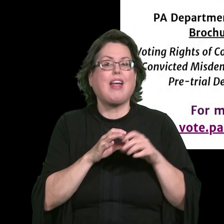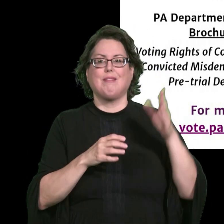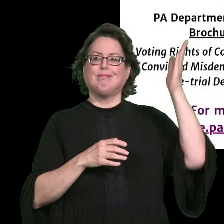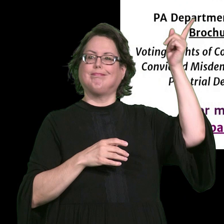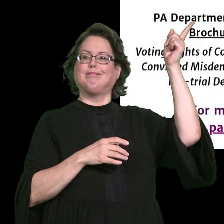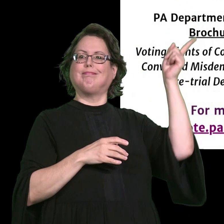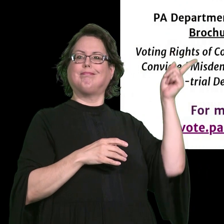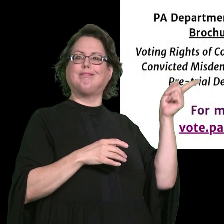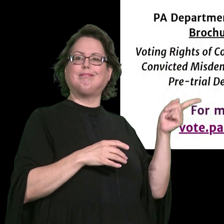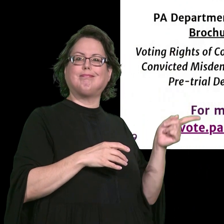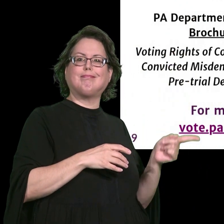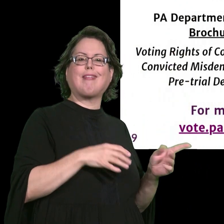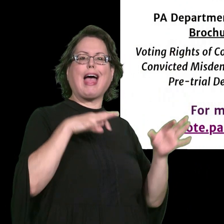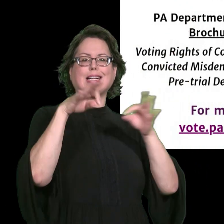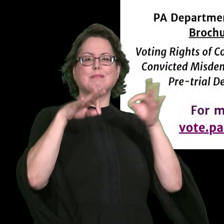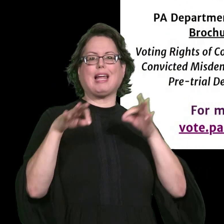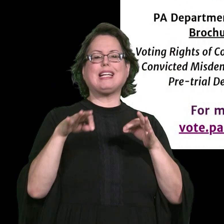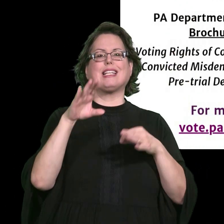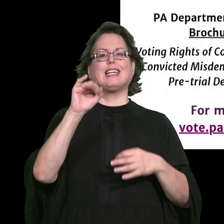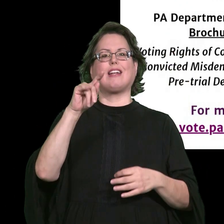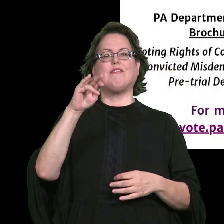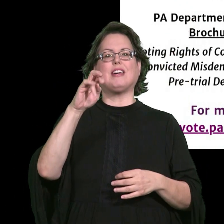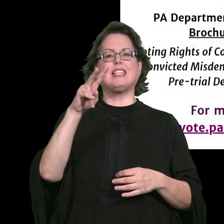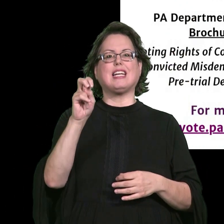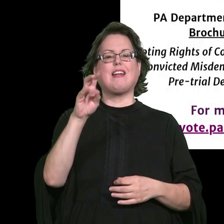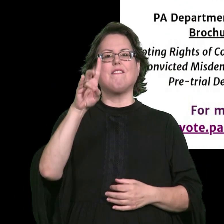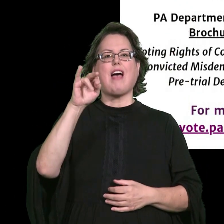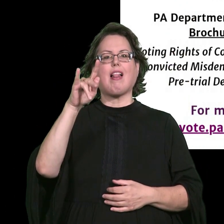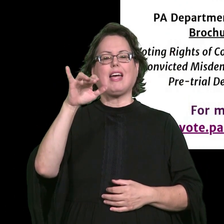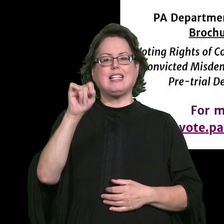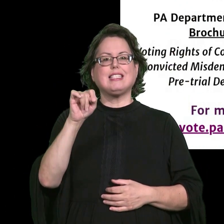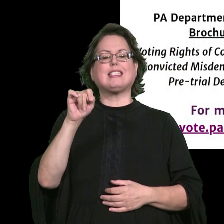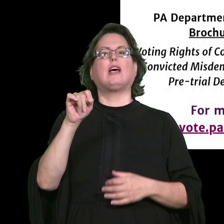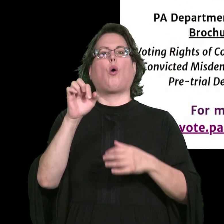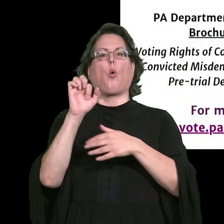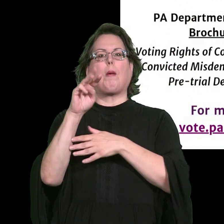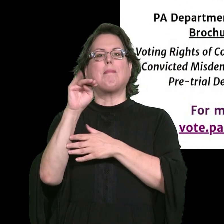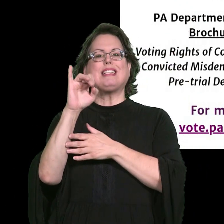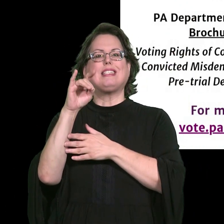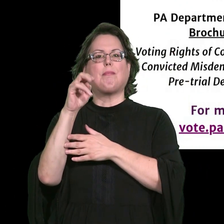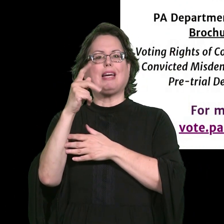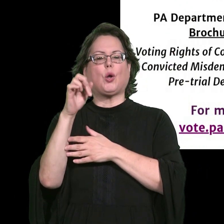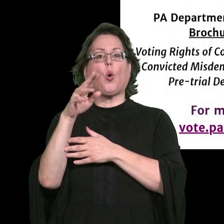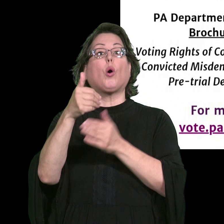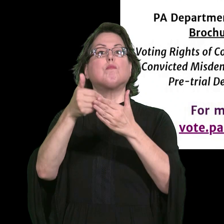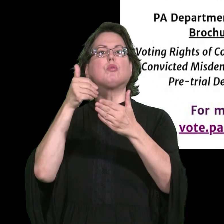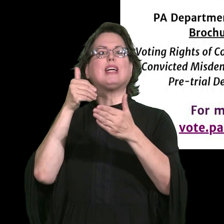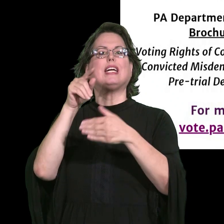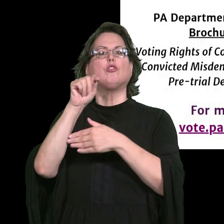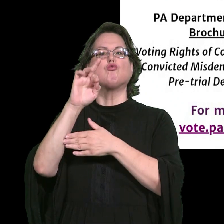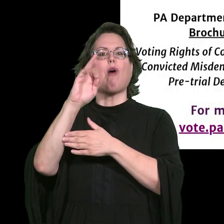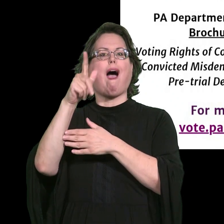rights of convicted felons, convicted misdemeanants, and pretrial detainees can be found at